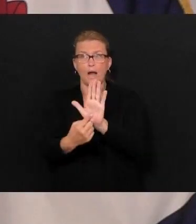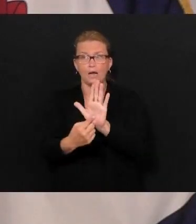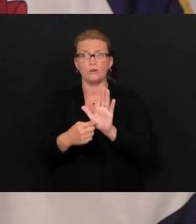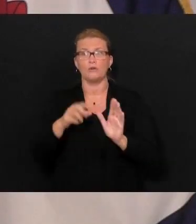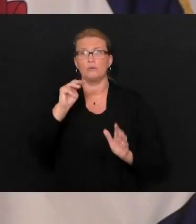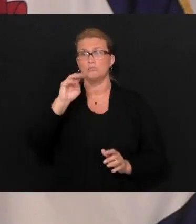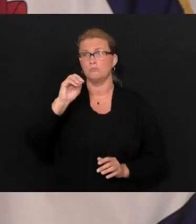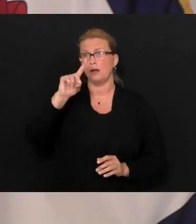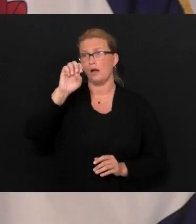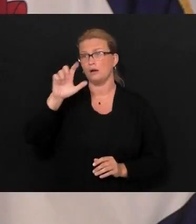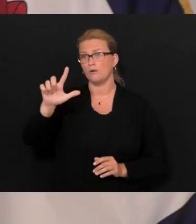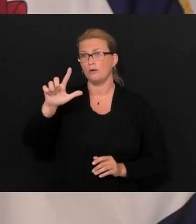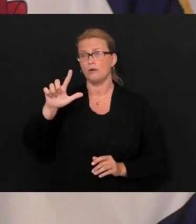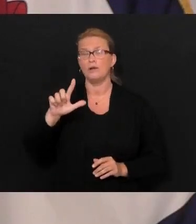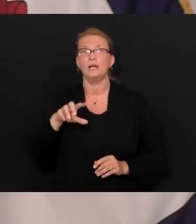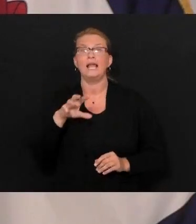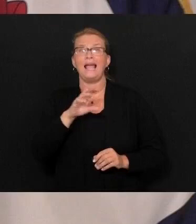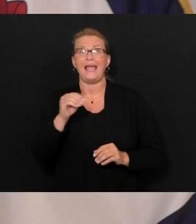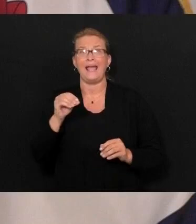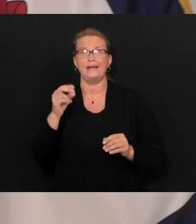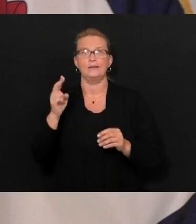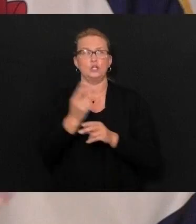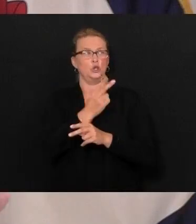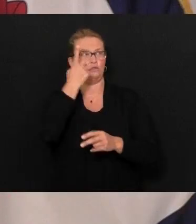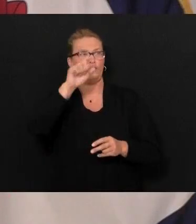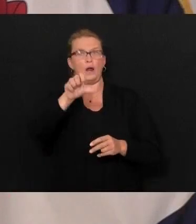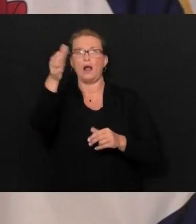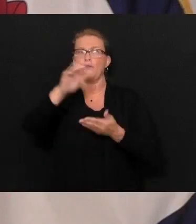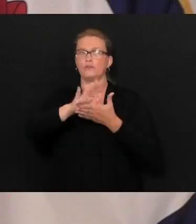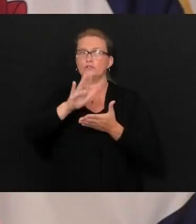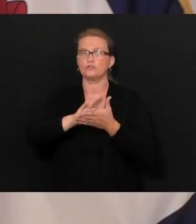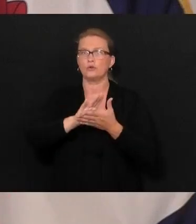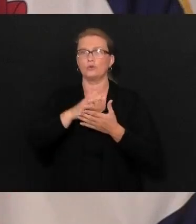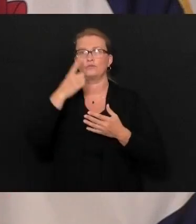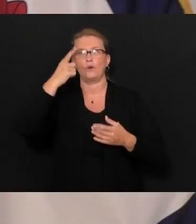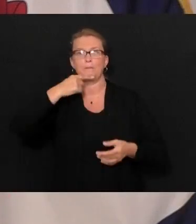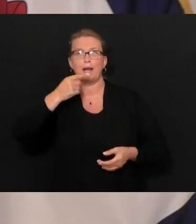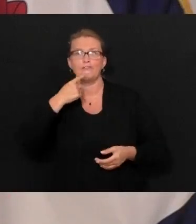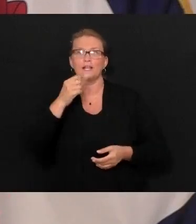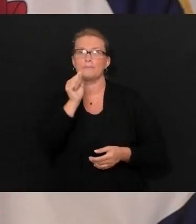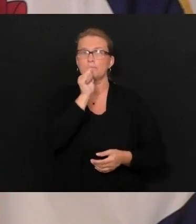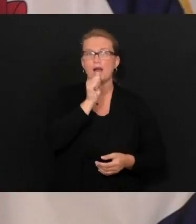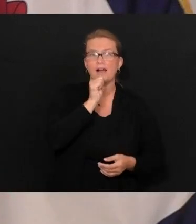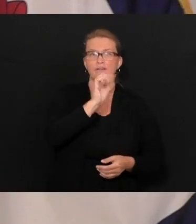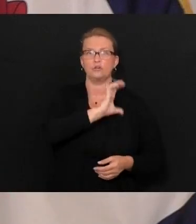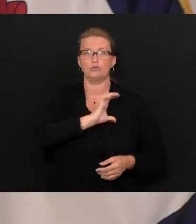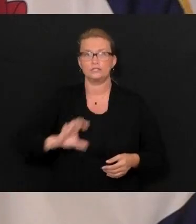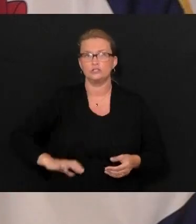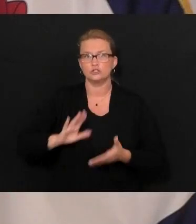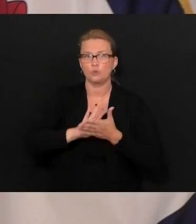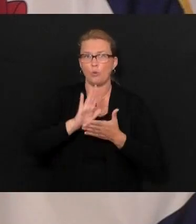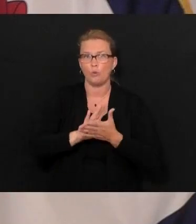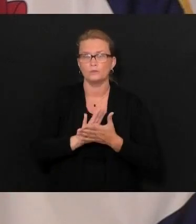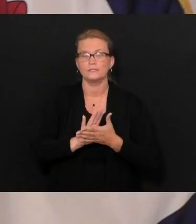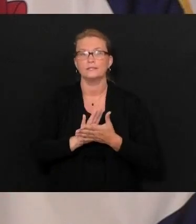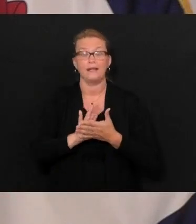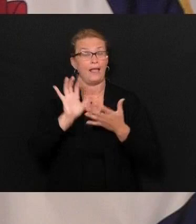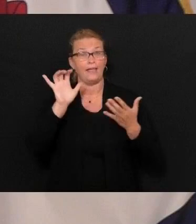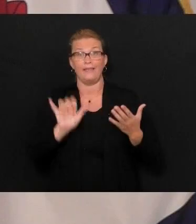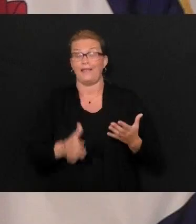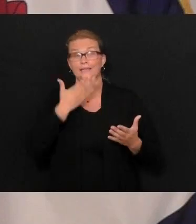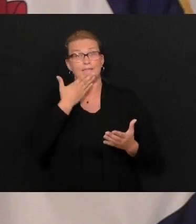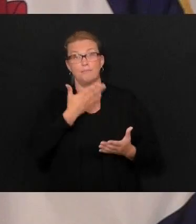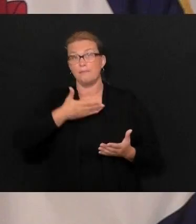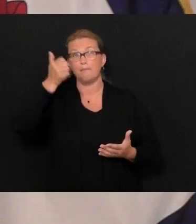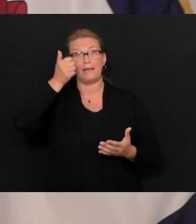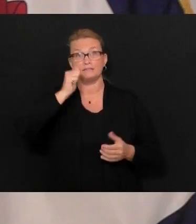other schools and be beneficial to our public and our private schools and our Christian schools as well. That's the best